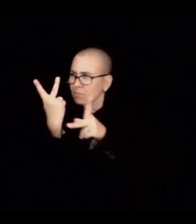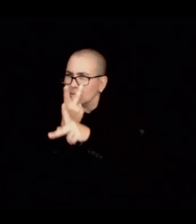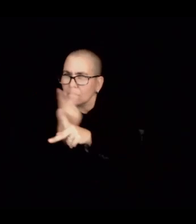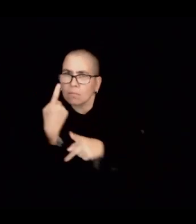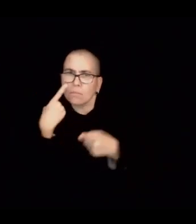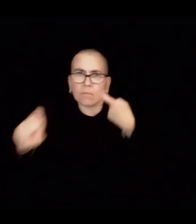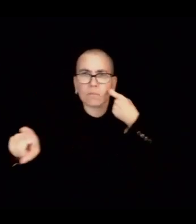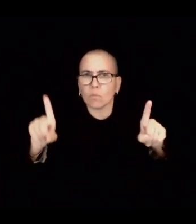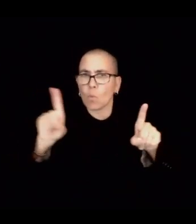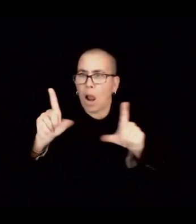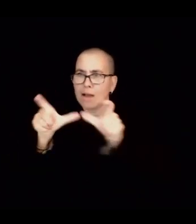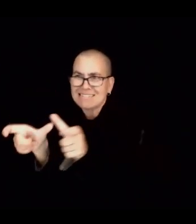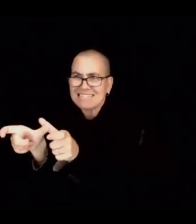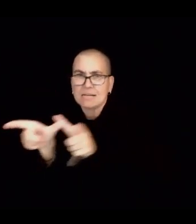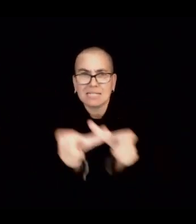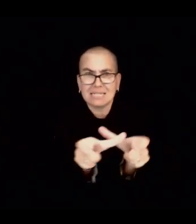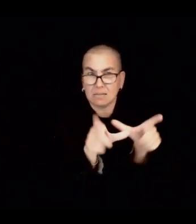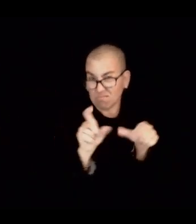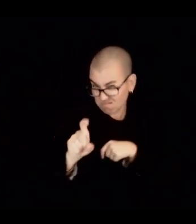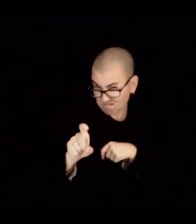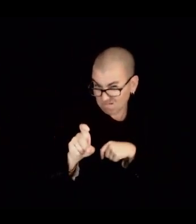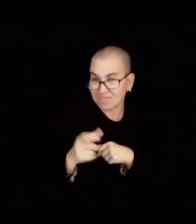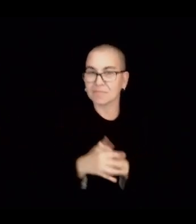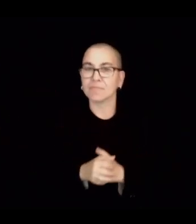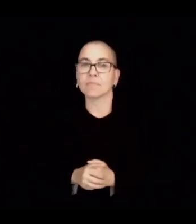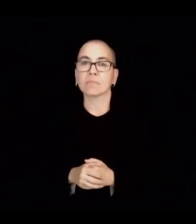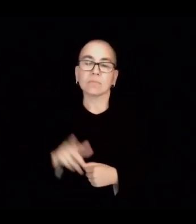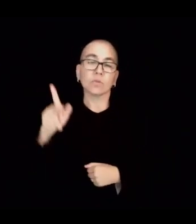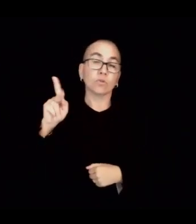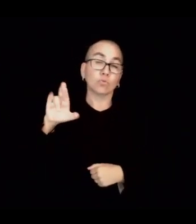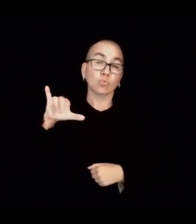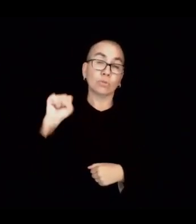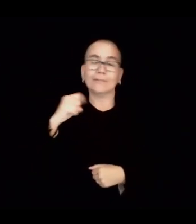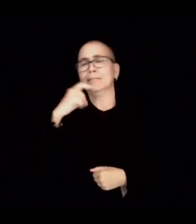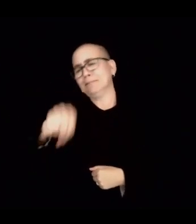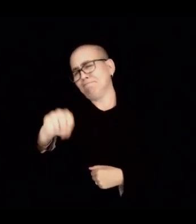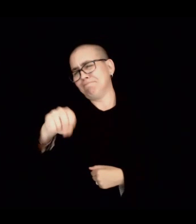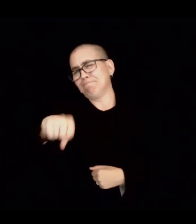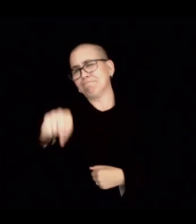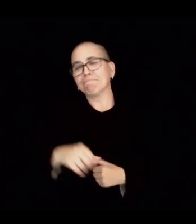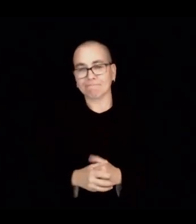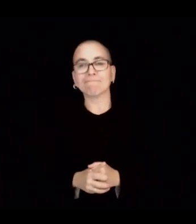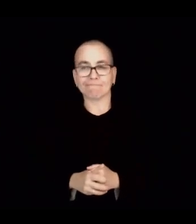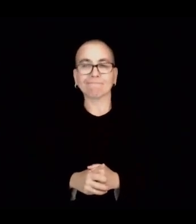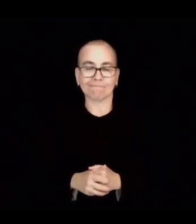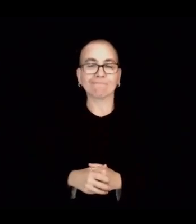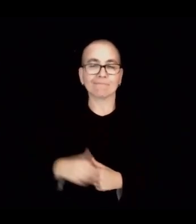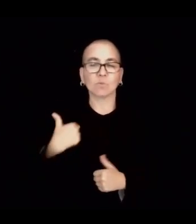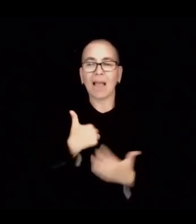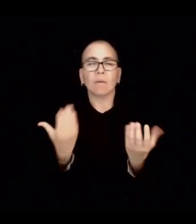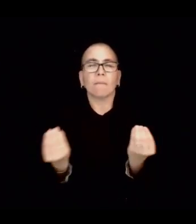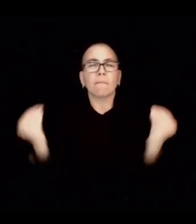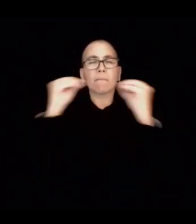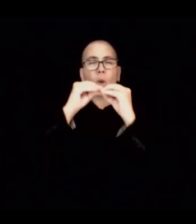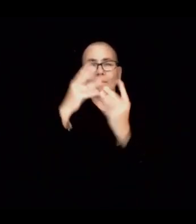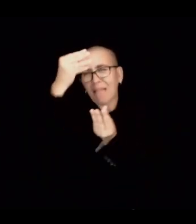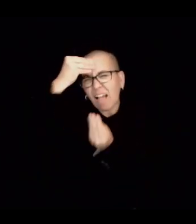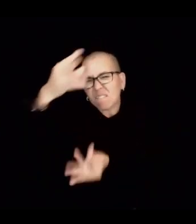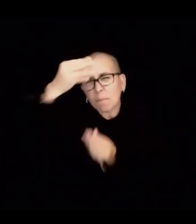we do have more data on, where people have been exposed, and obviously just giving the example that I